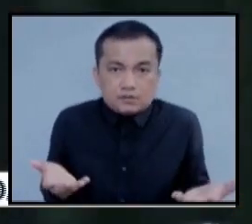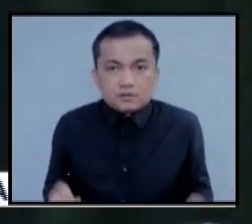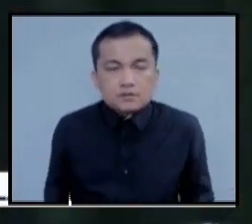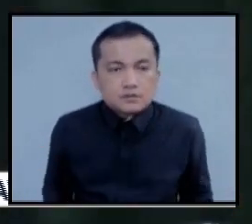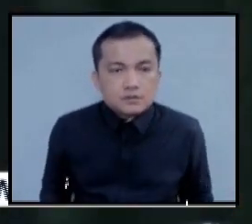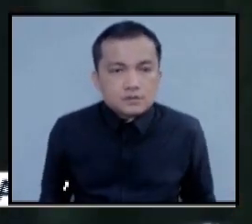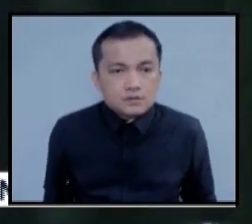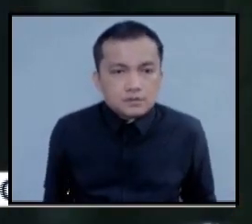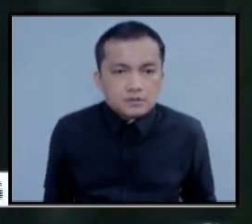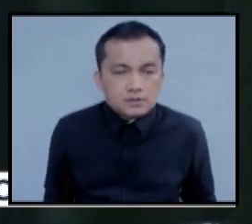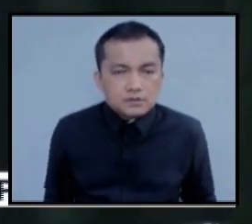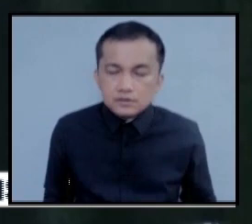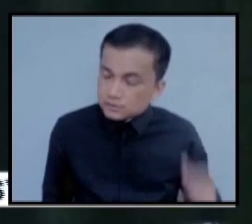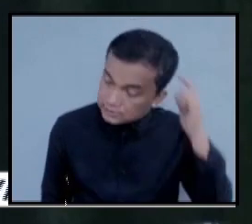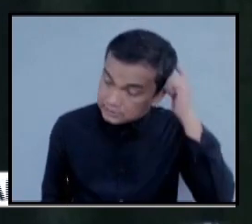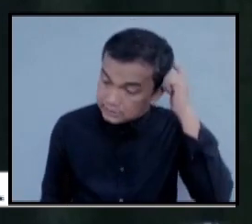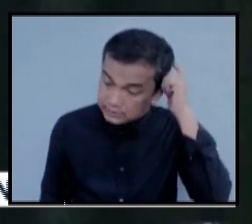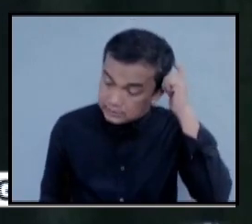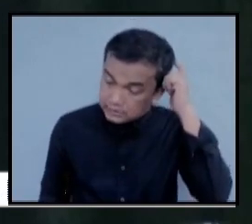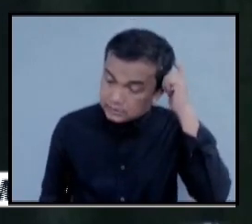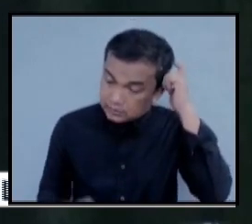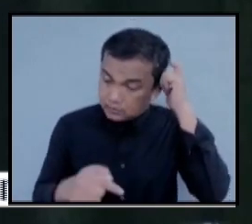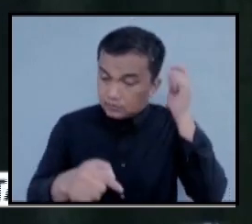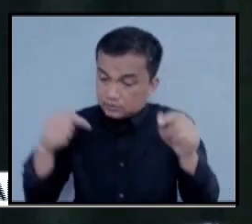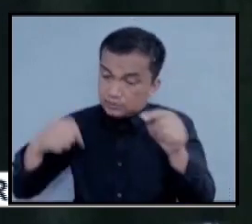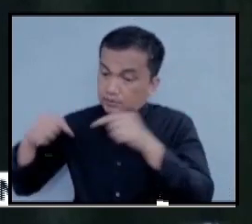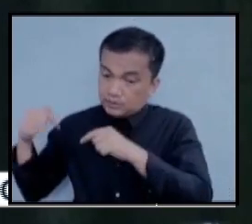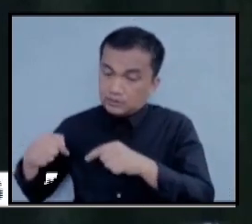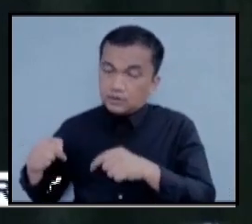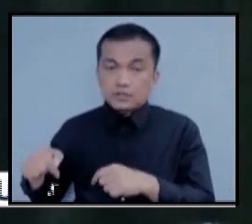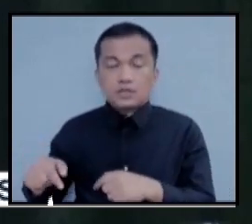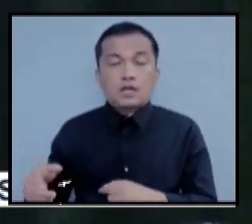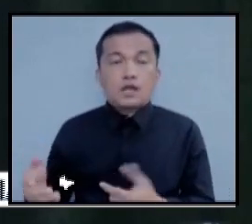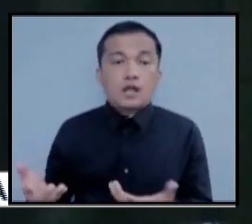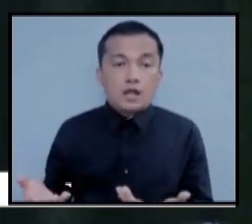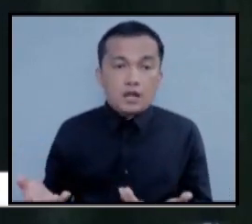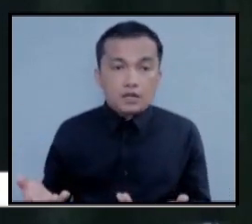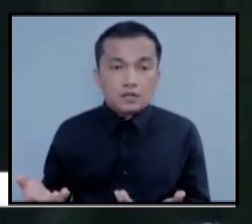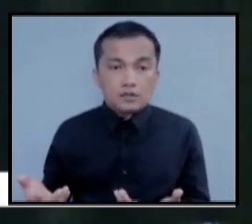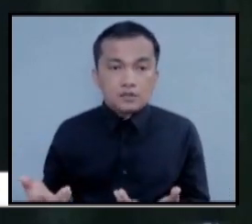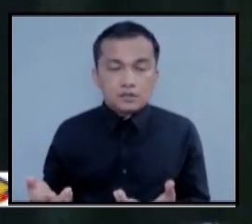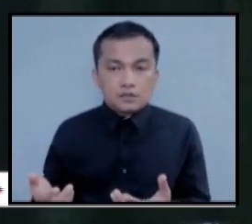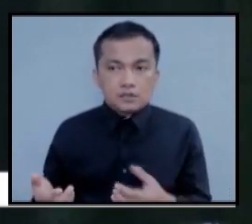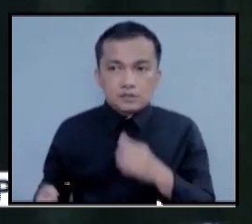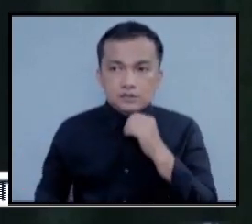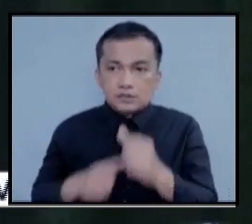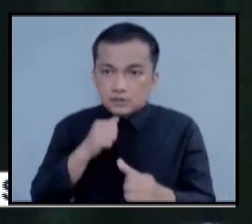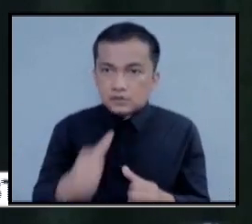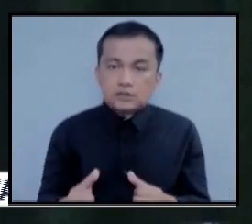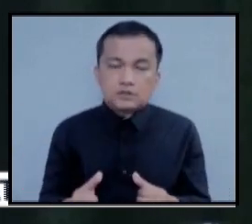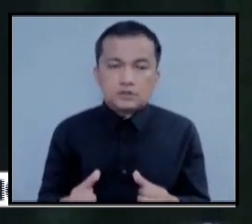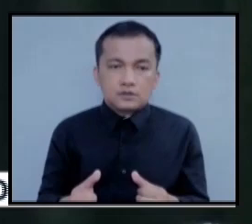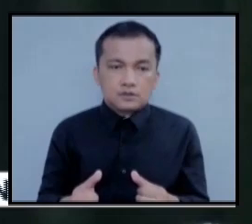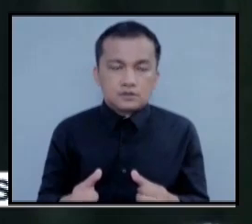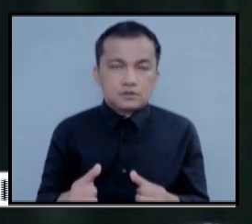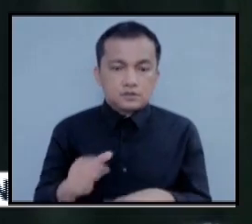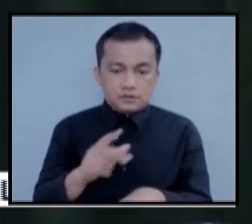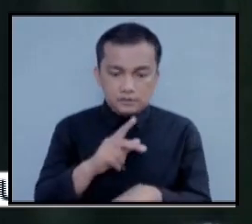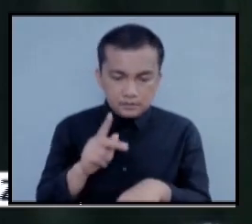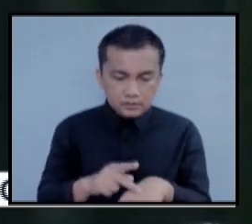it really goes back to a rejection by the Philippines